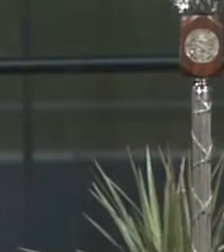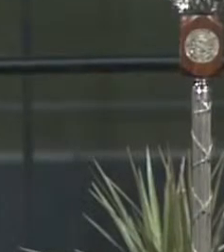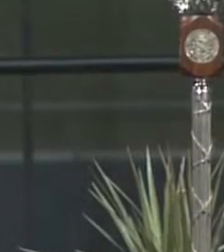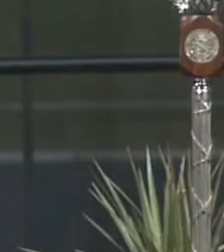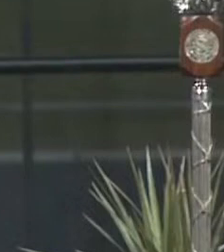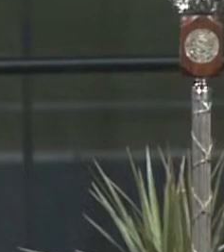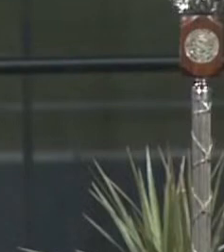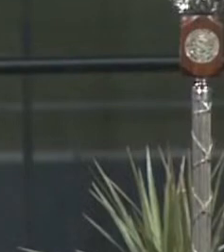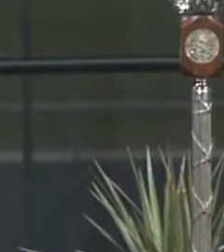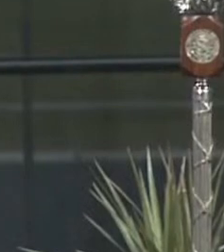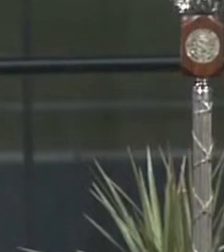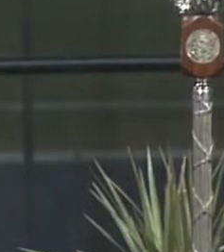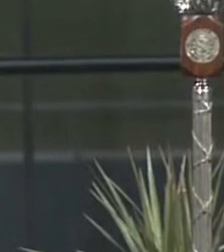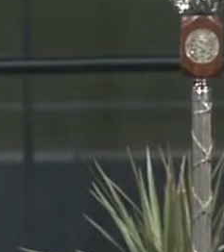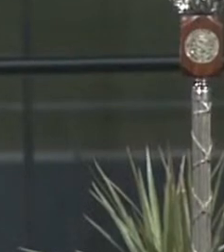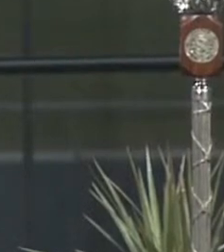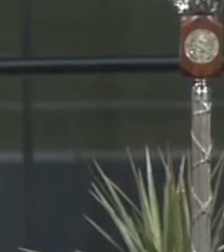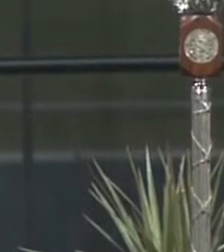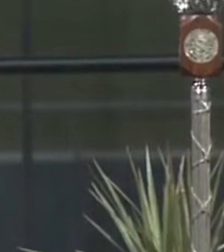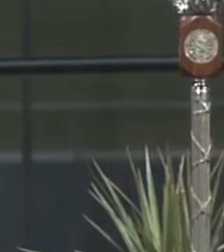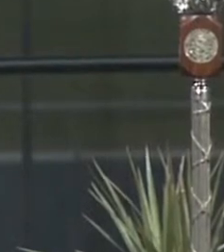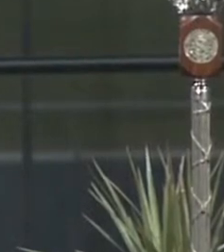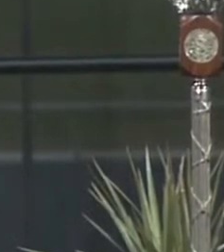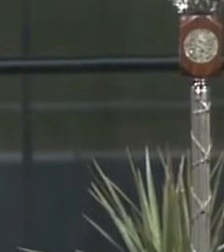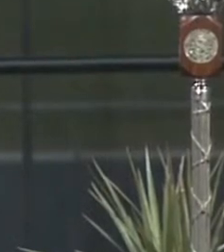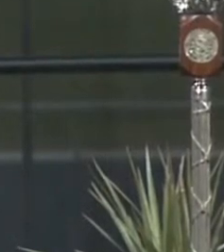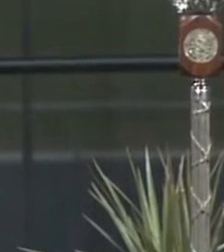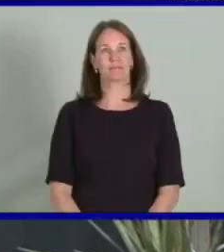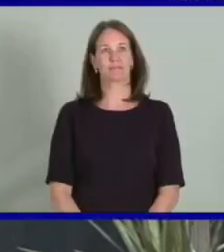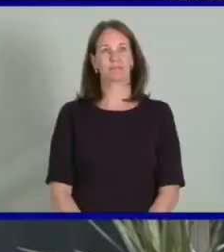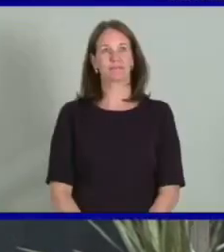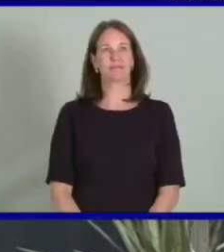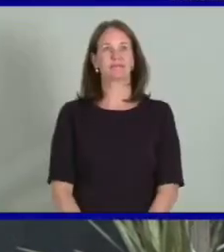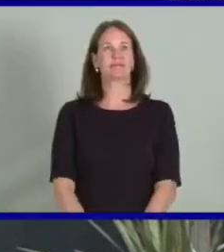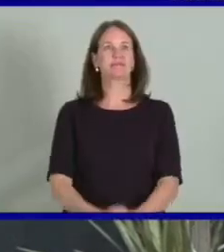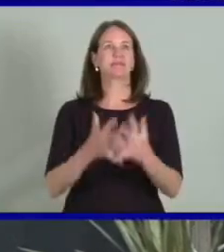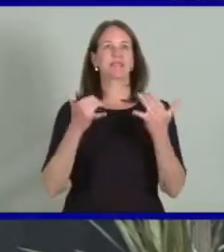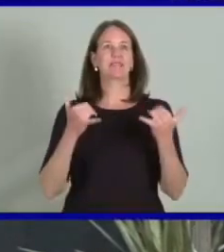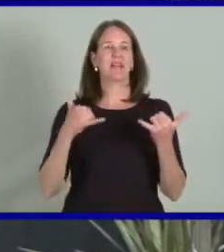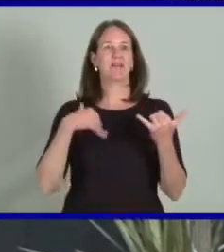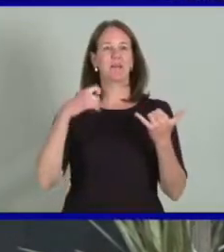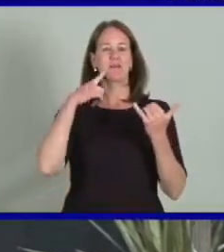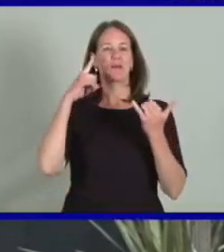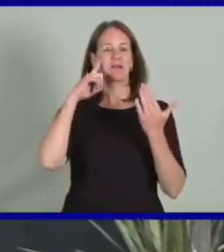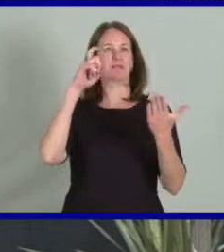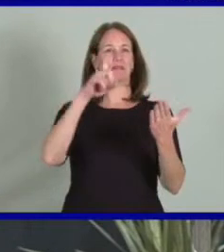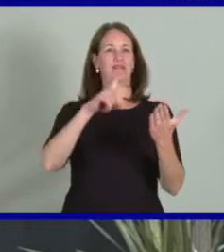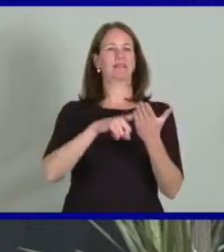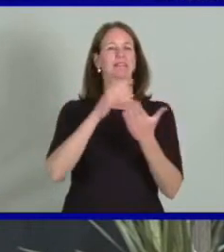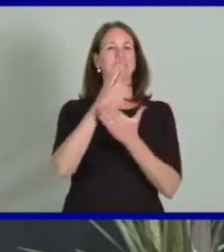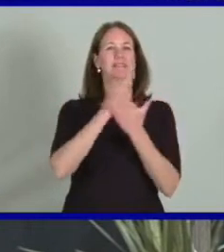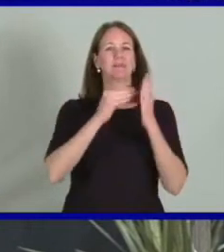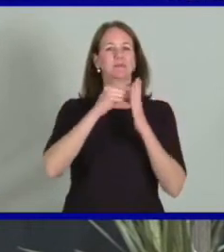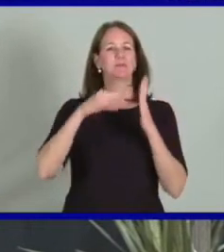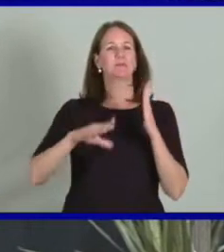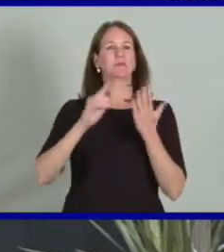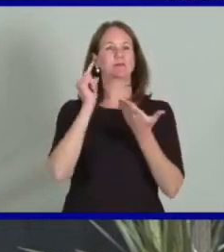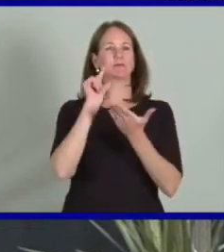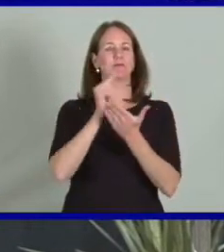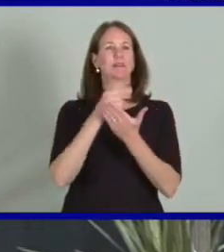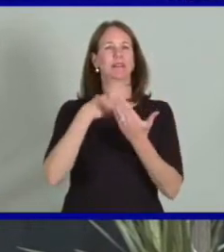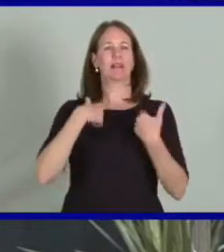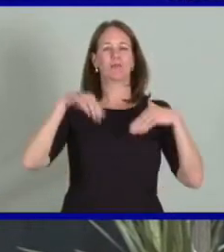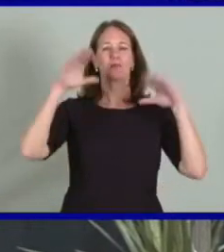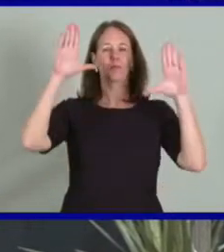It's appropriate to give some special recognition to those graduates who've demonstrated outstanding scholastic achievement in completing